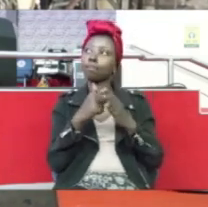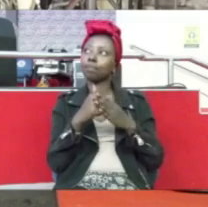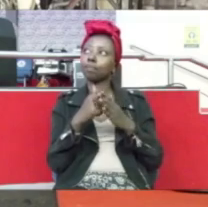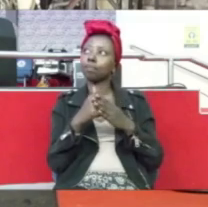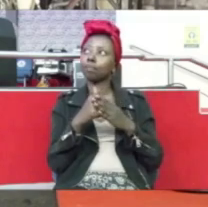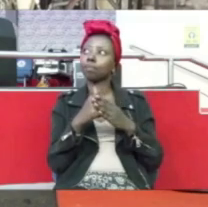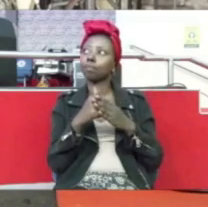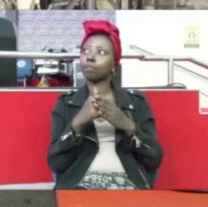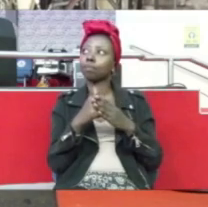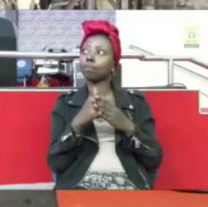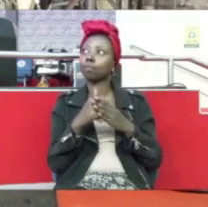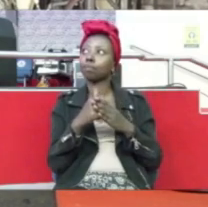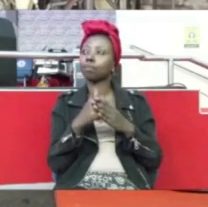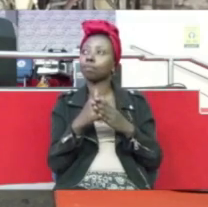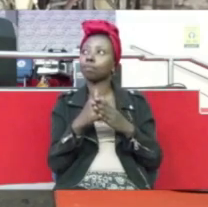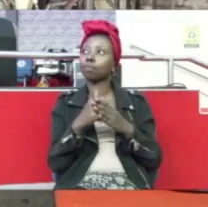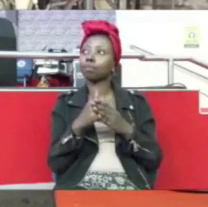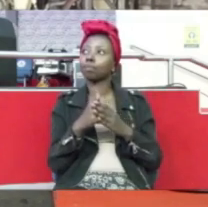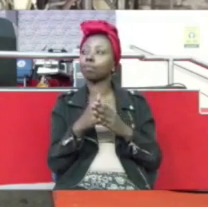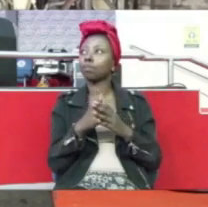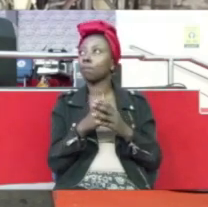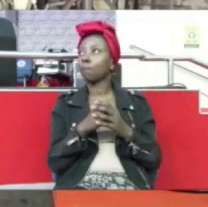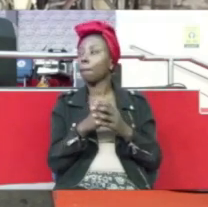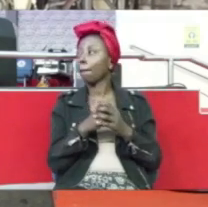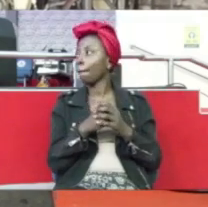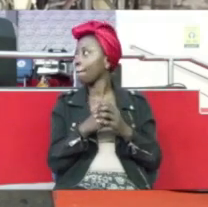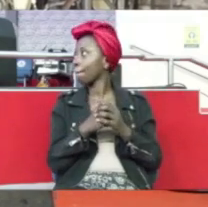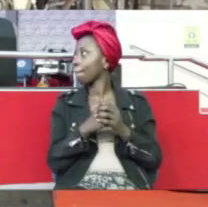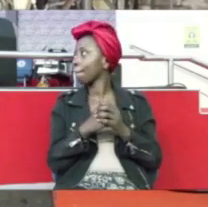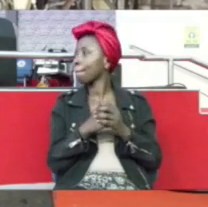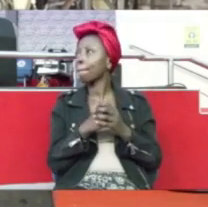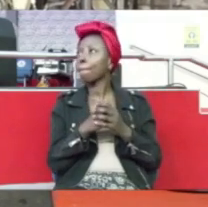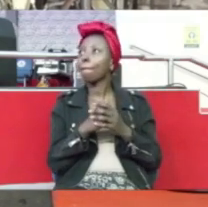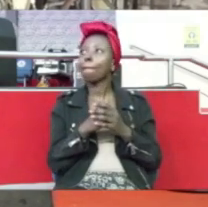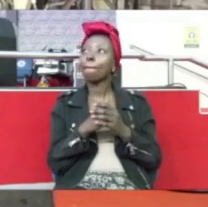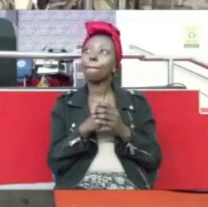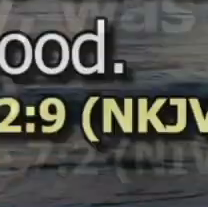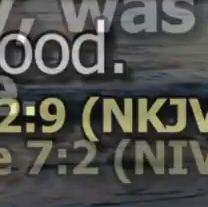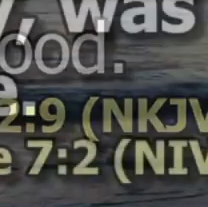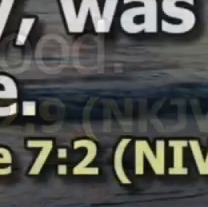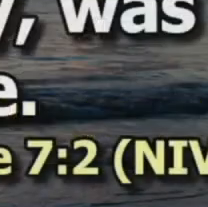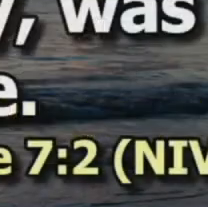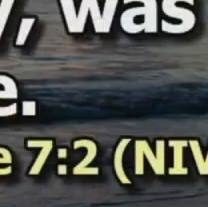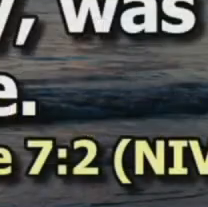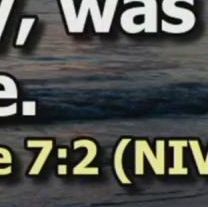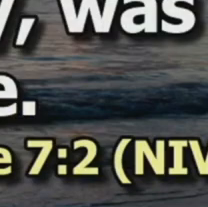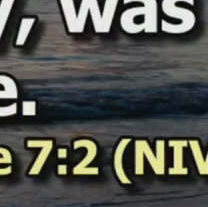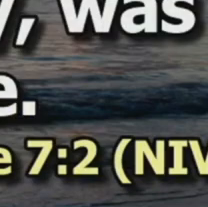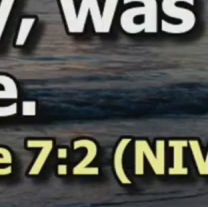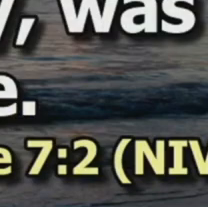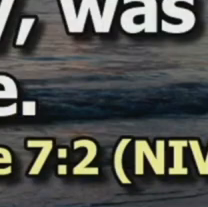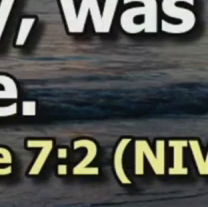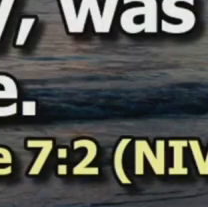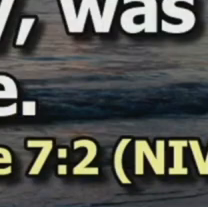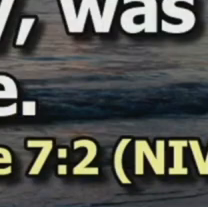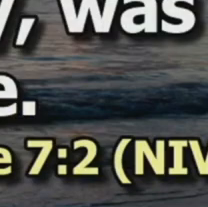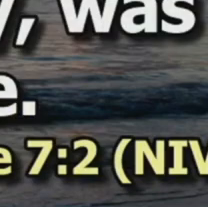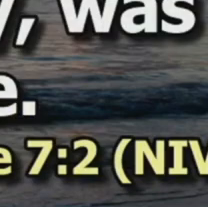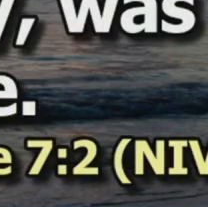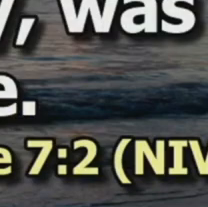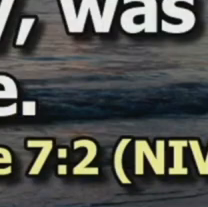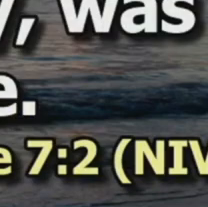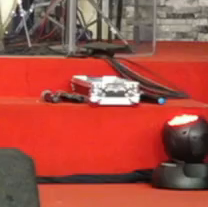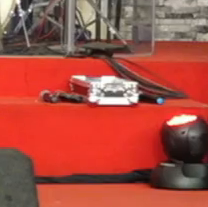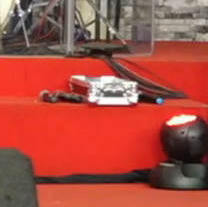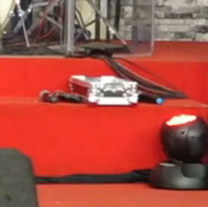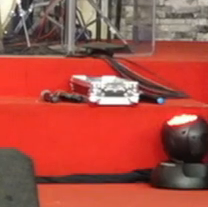verse 9, if we get it in NIV, tukipata katika tafsiri ya NIV, Psalms 122 verse 9,